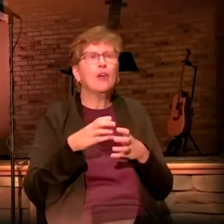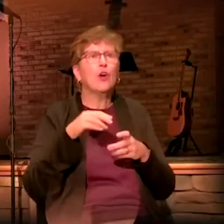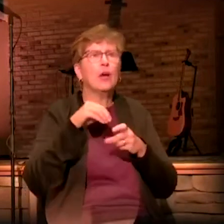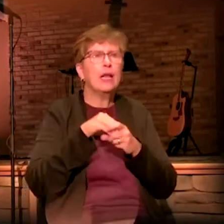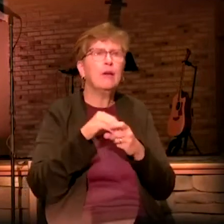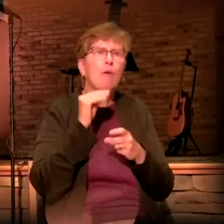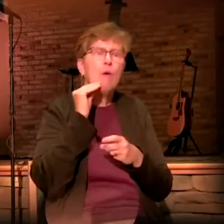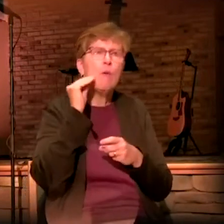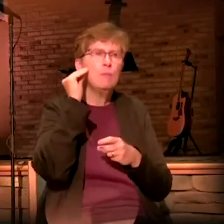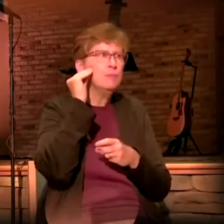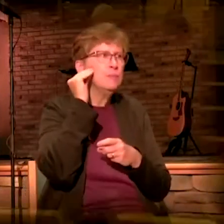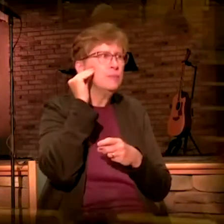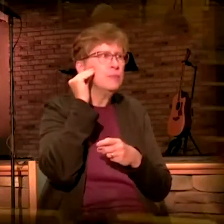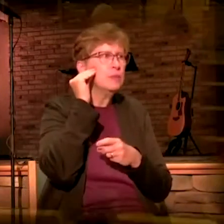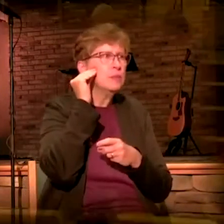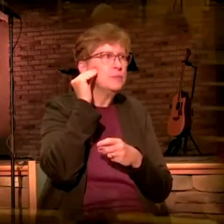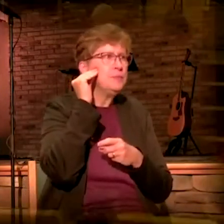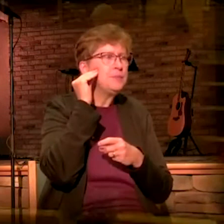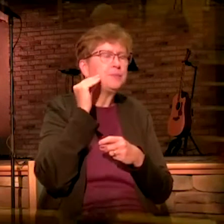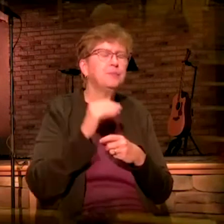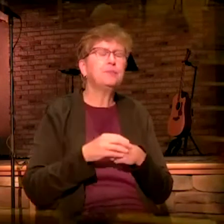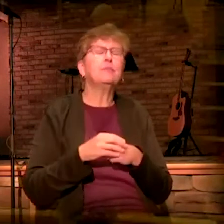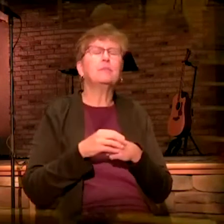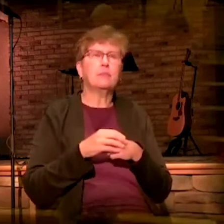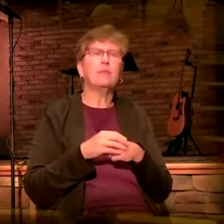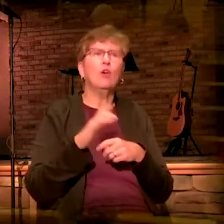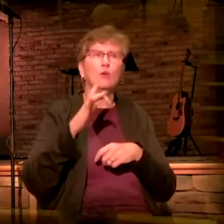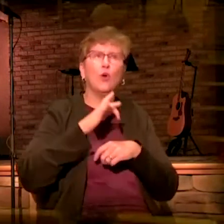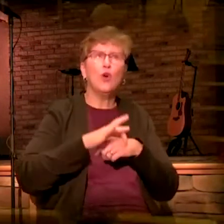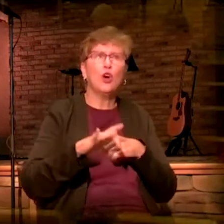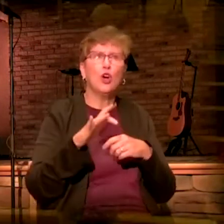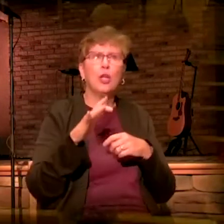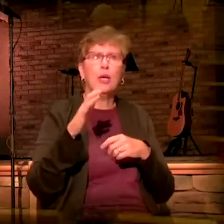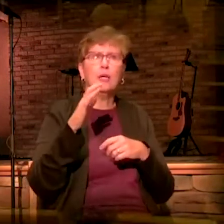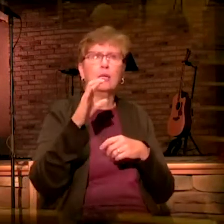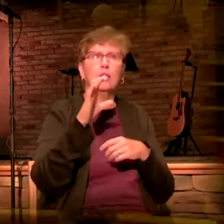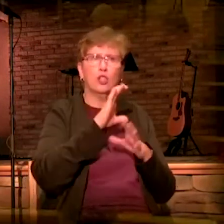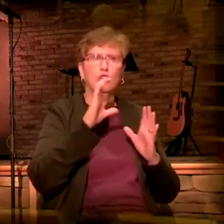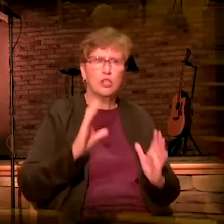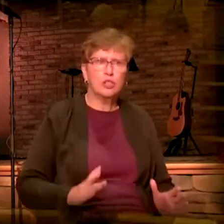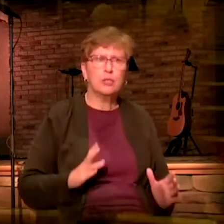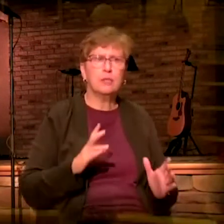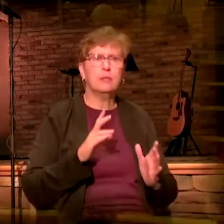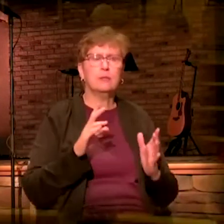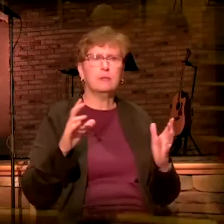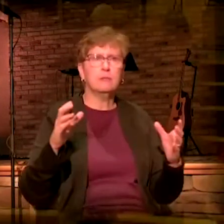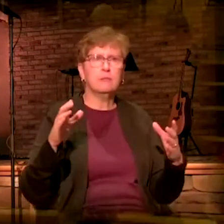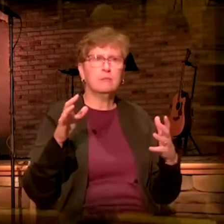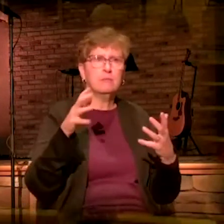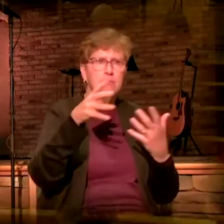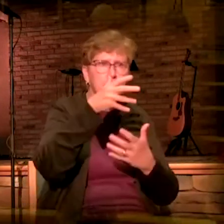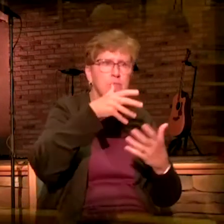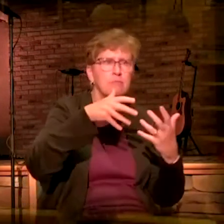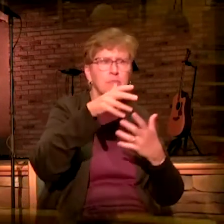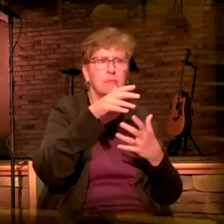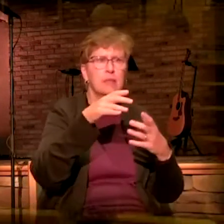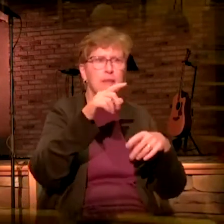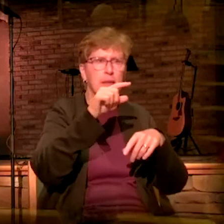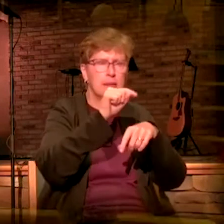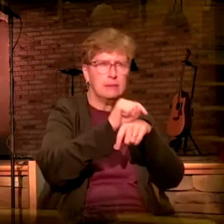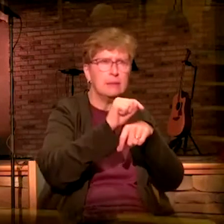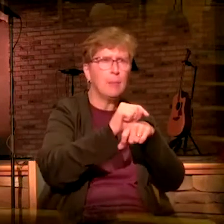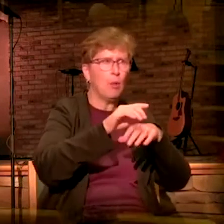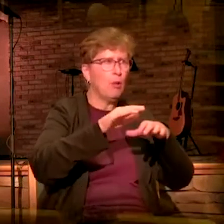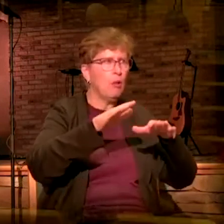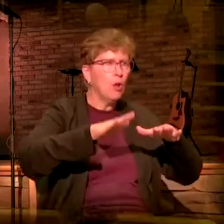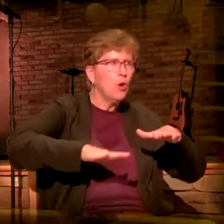their homes. And so you had these early Christians, they're meeting in large gatherings, in the temple courts, and they're